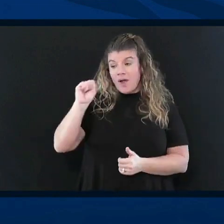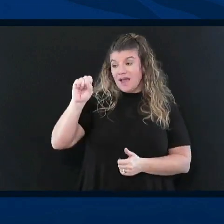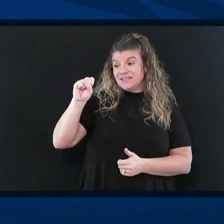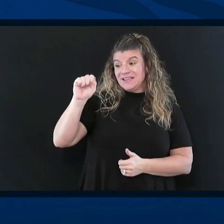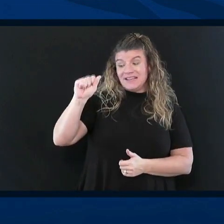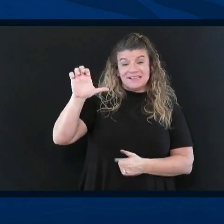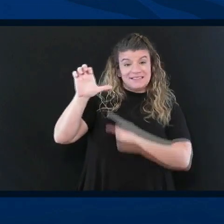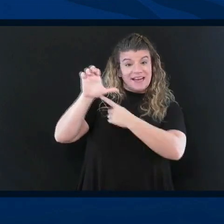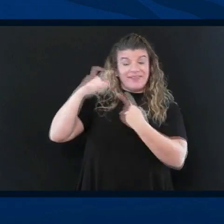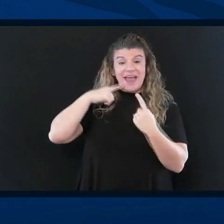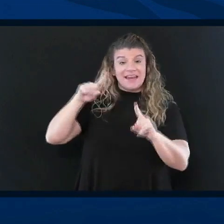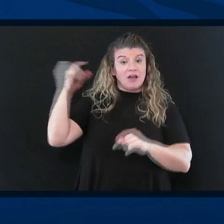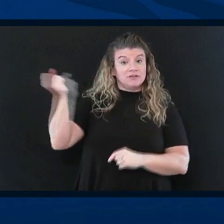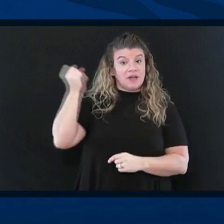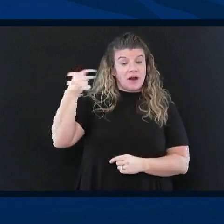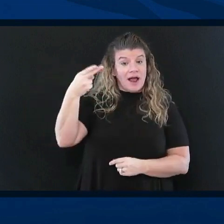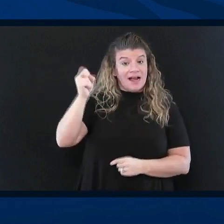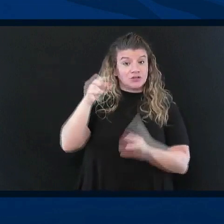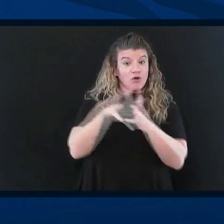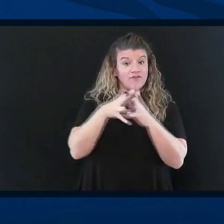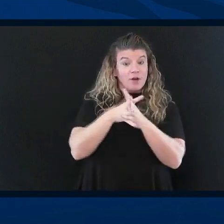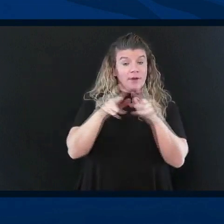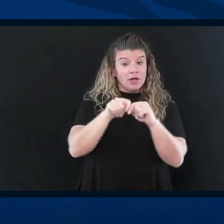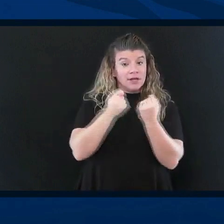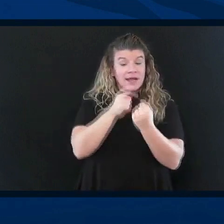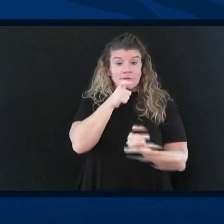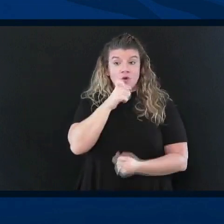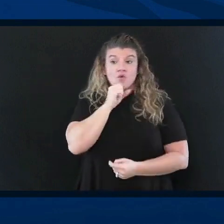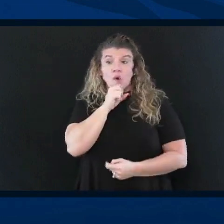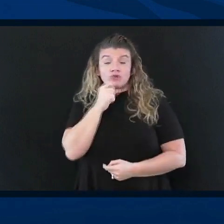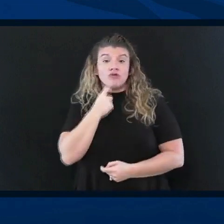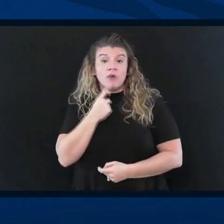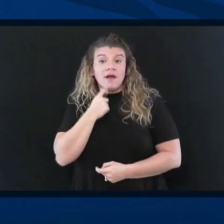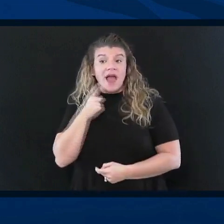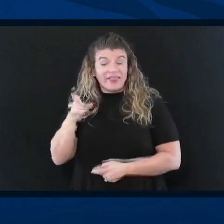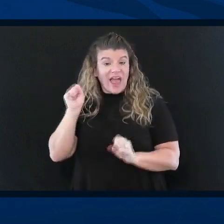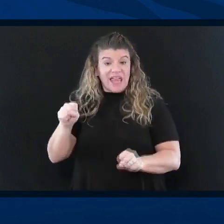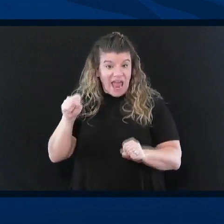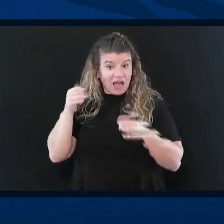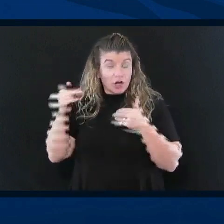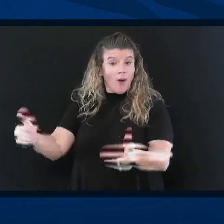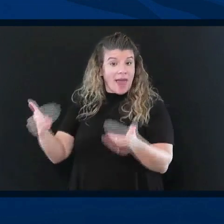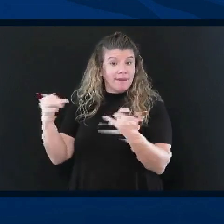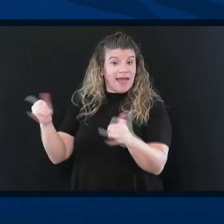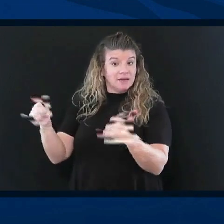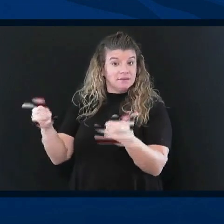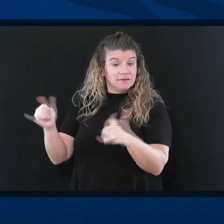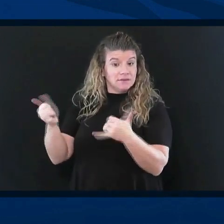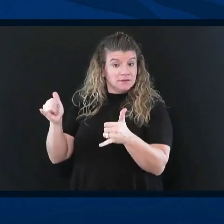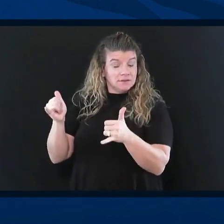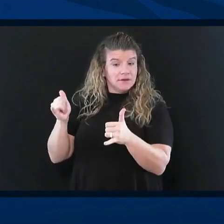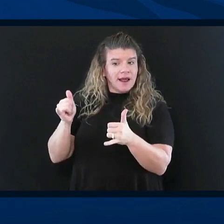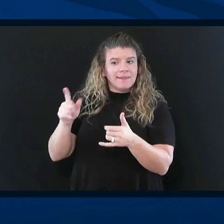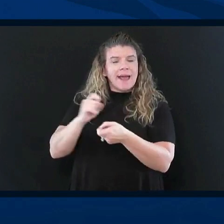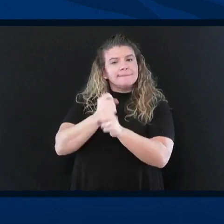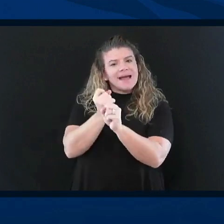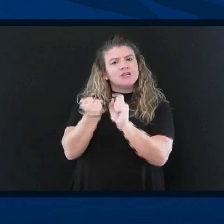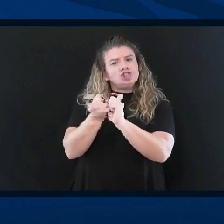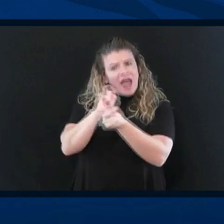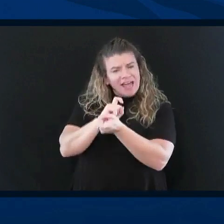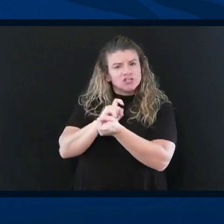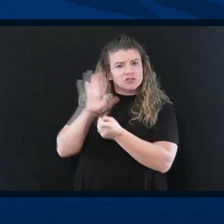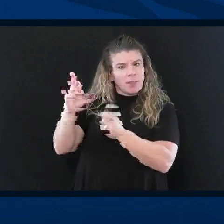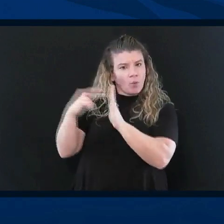announced Saturday that high school football teams in the Orange and Red counties would be able to play, and some changes had been made in that